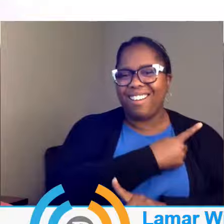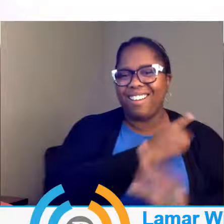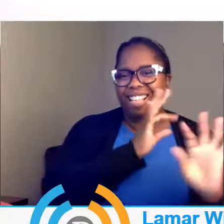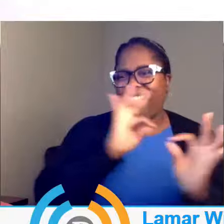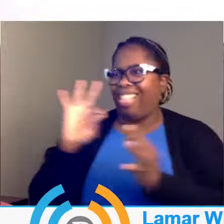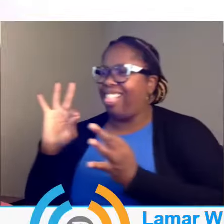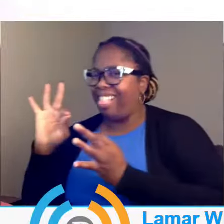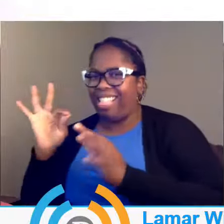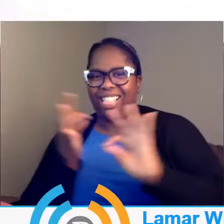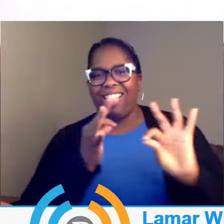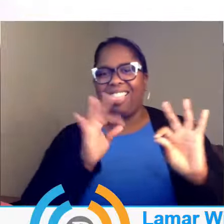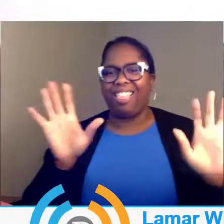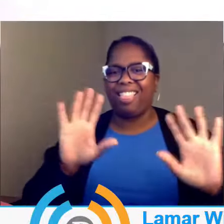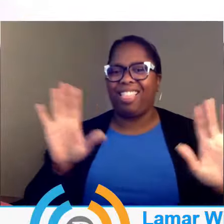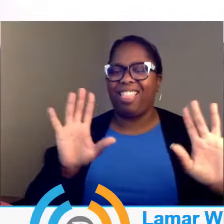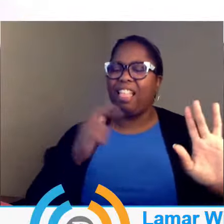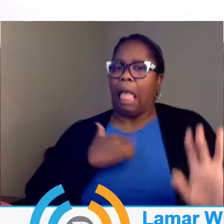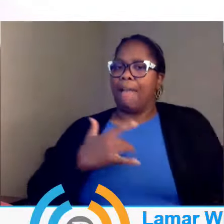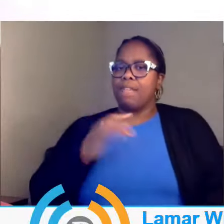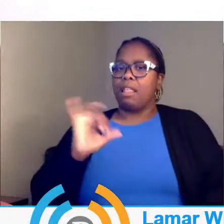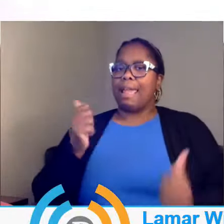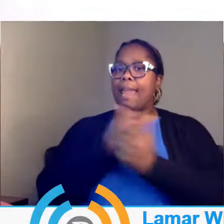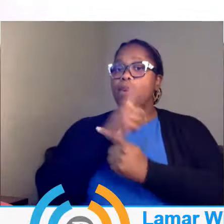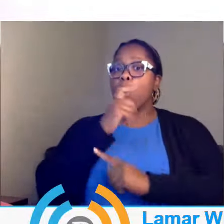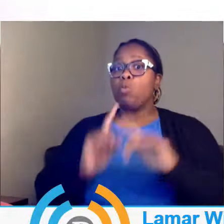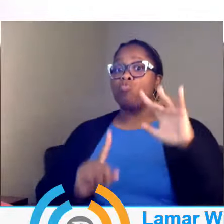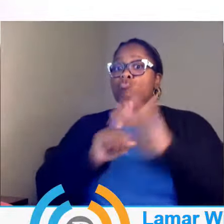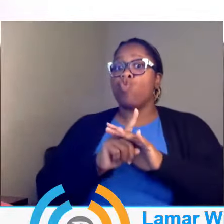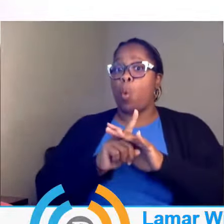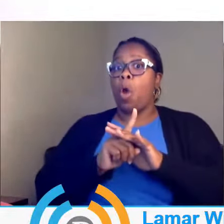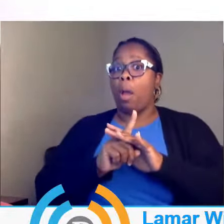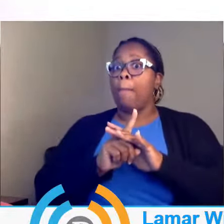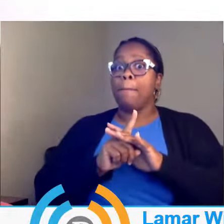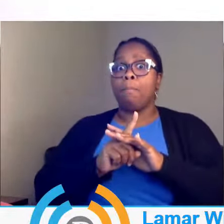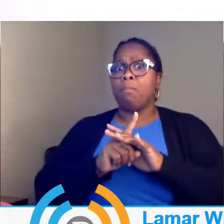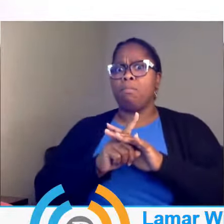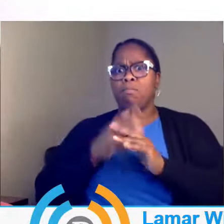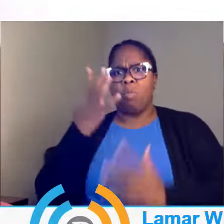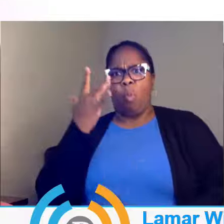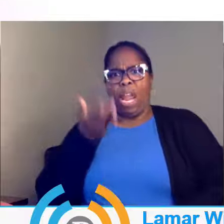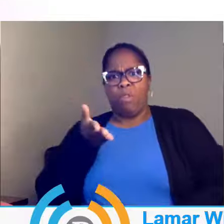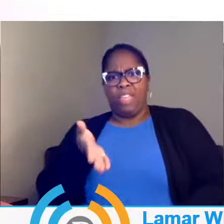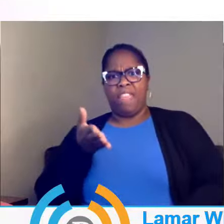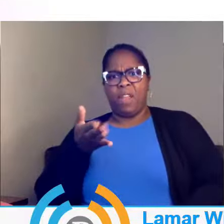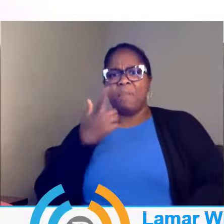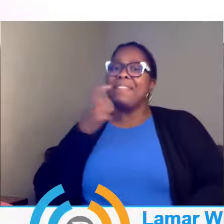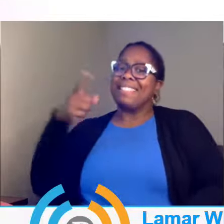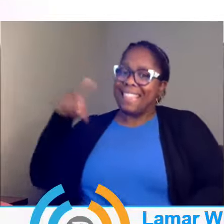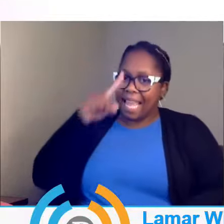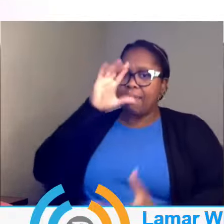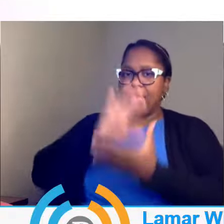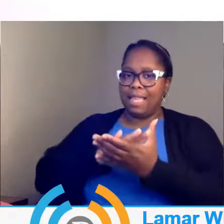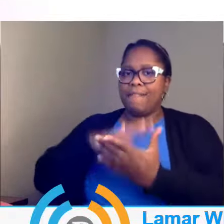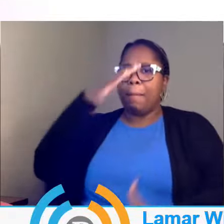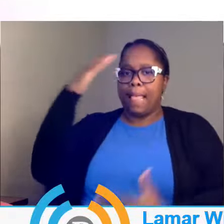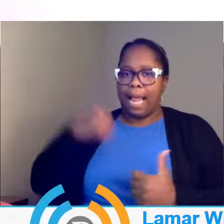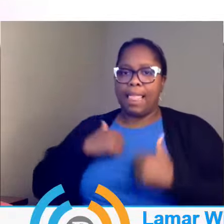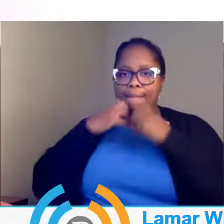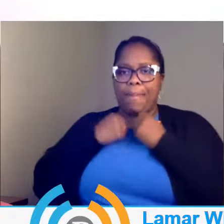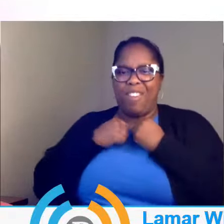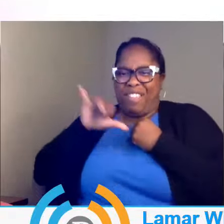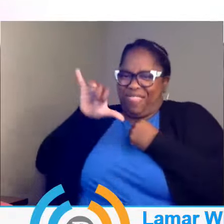that has shown up because they believe that Black Lives Matter, and that's what we need to stay focused on, is that Black Lives